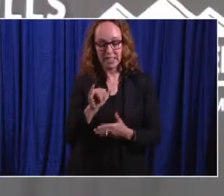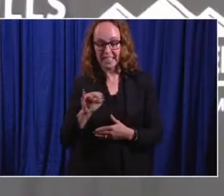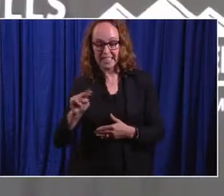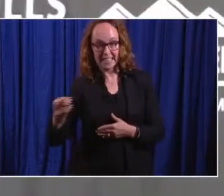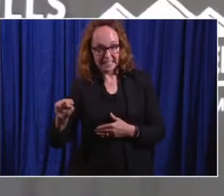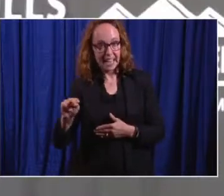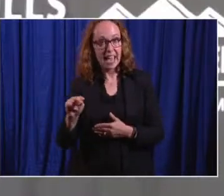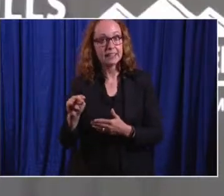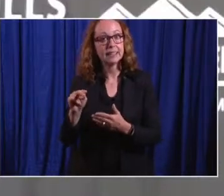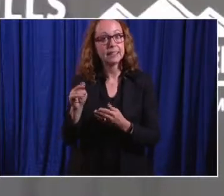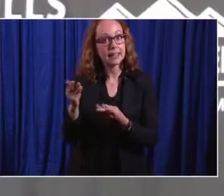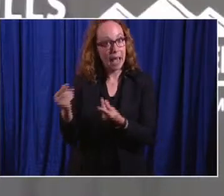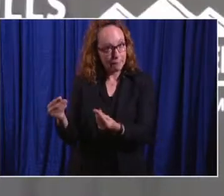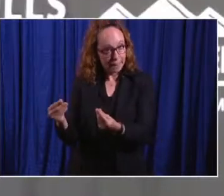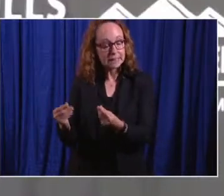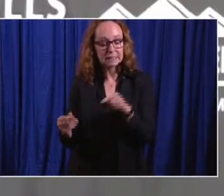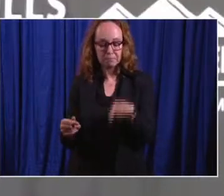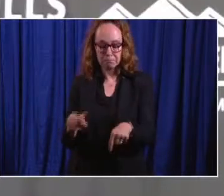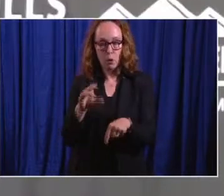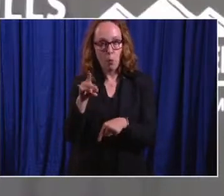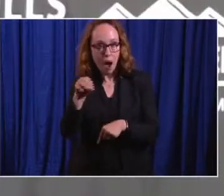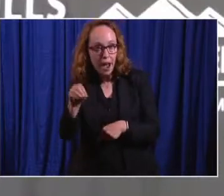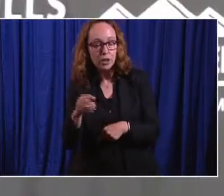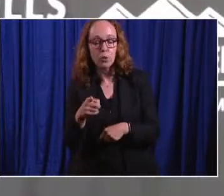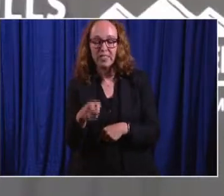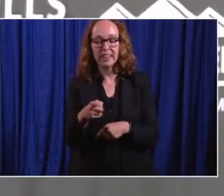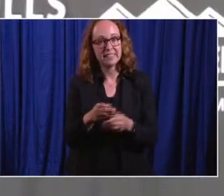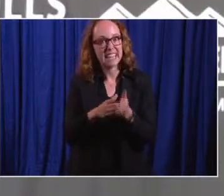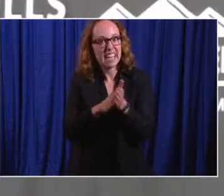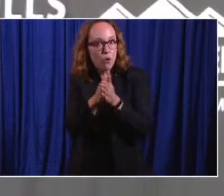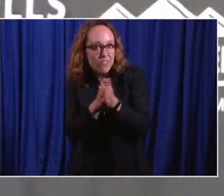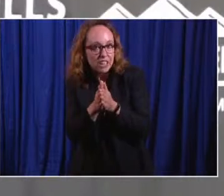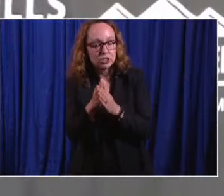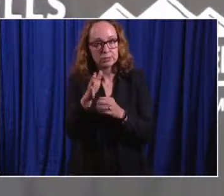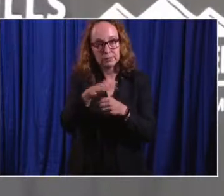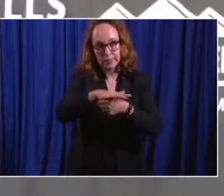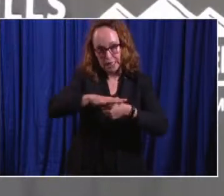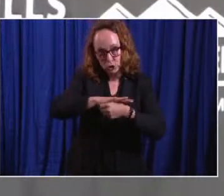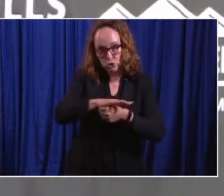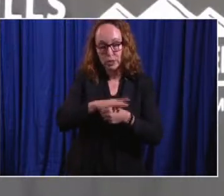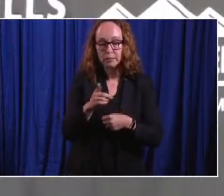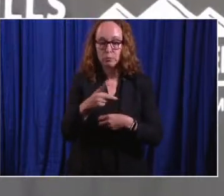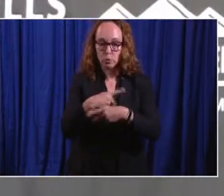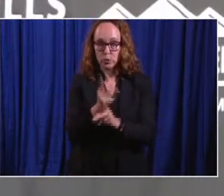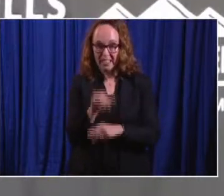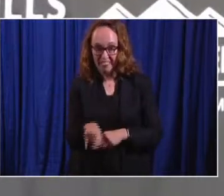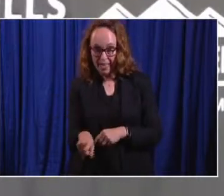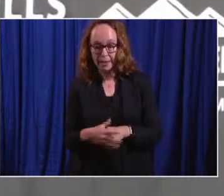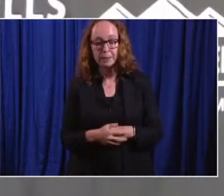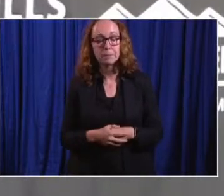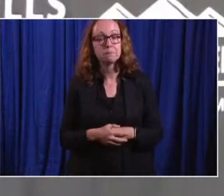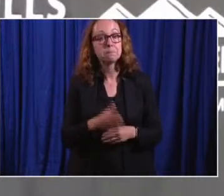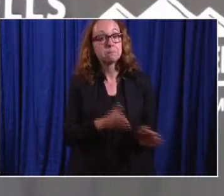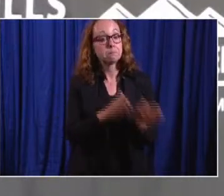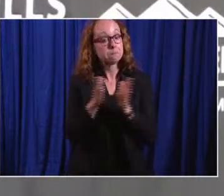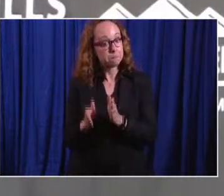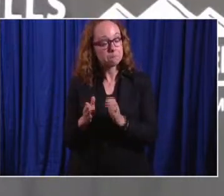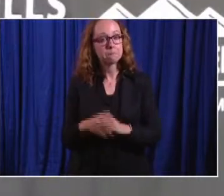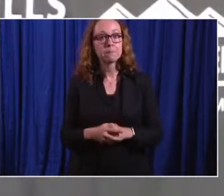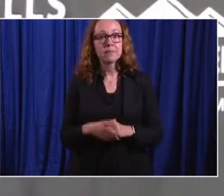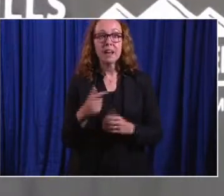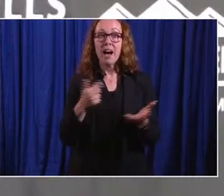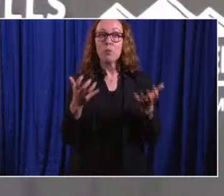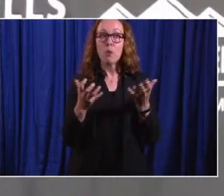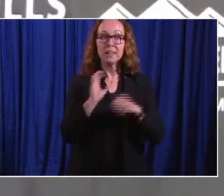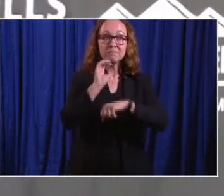Jobs Ohio through the creation of the Innovation District is working to produce more STEM talent. From there, I went to Hughes STEM High